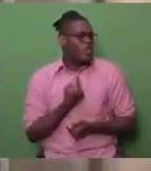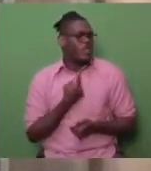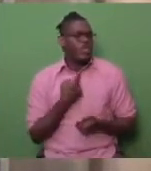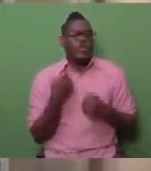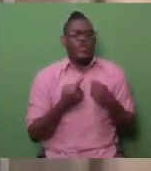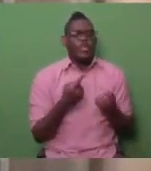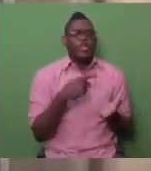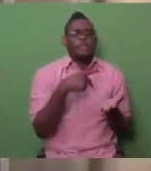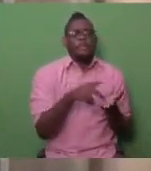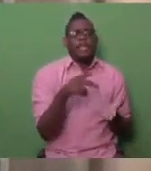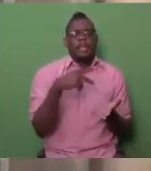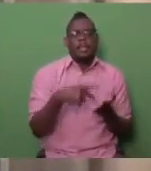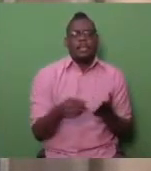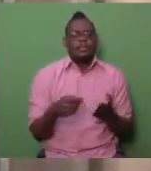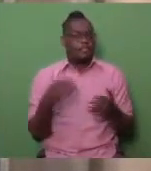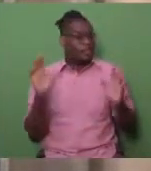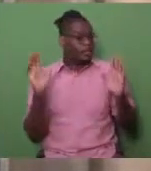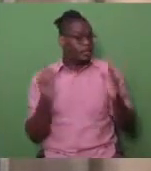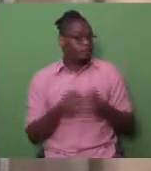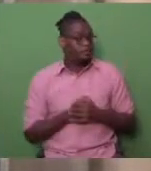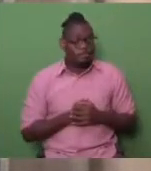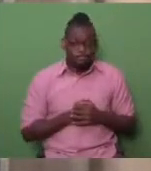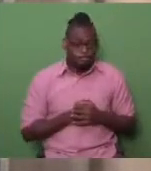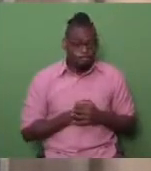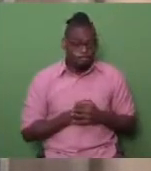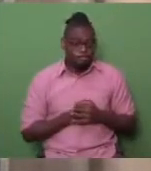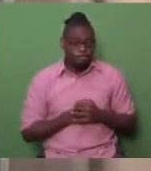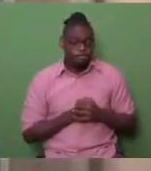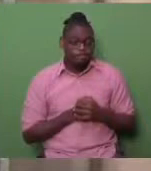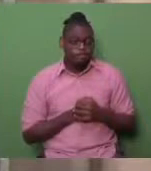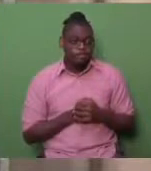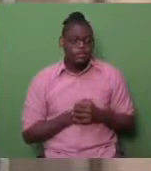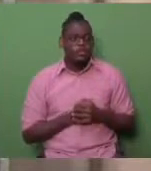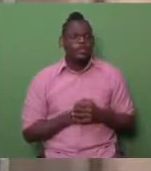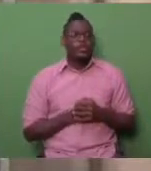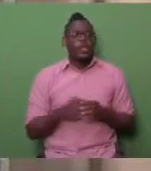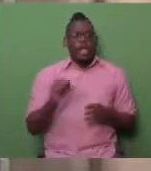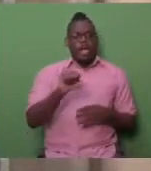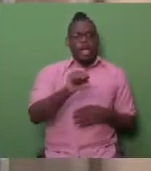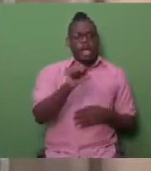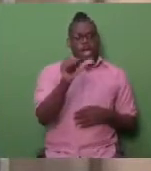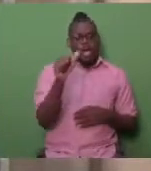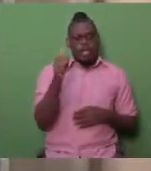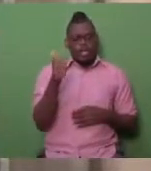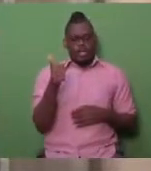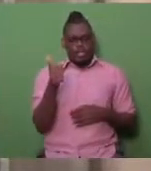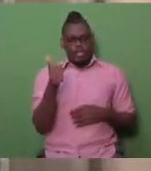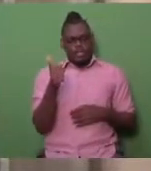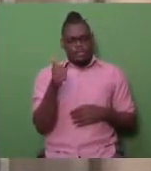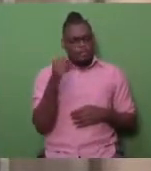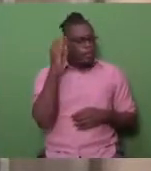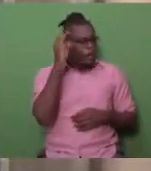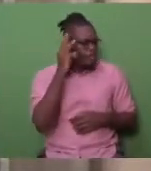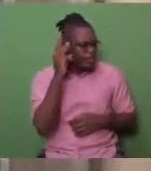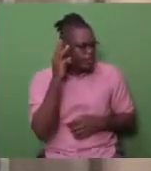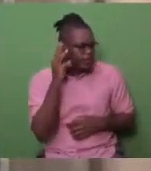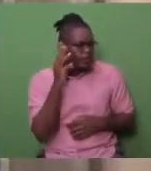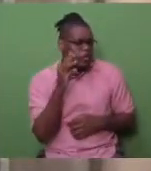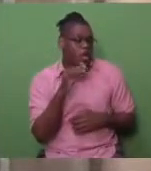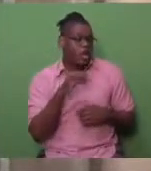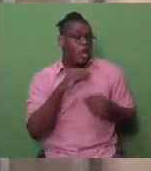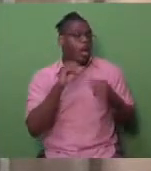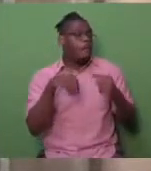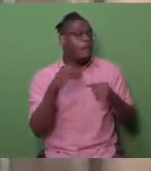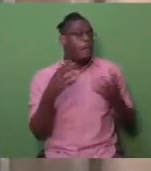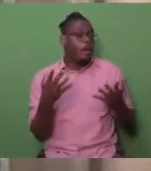I turn to another area, ma'am, for concern. This has to do with the successor board to Petrotrin, TPHL.